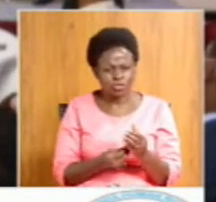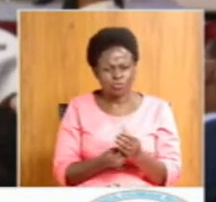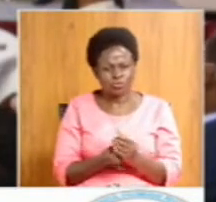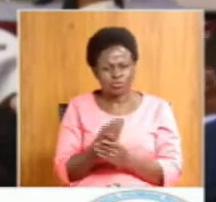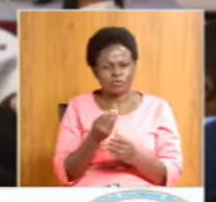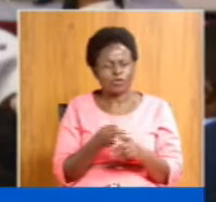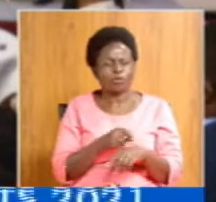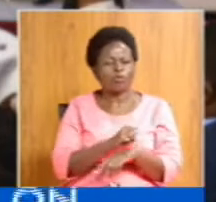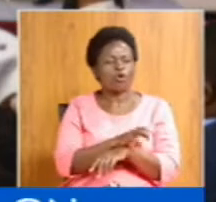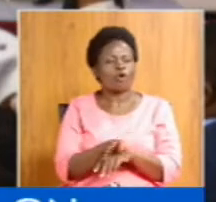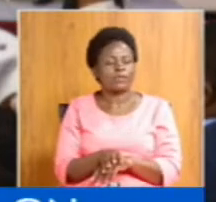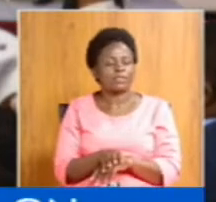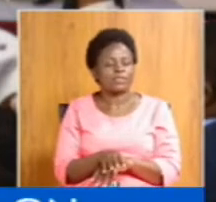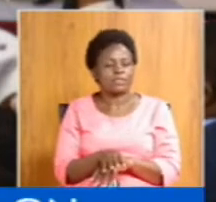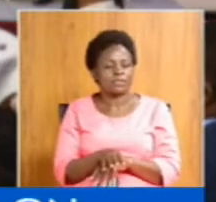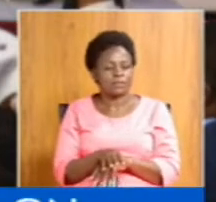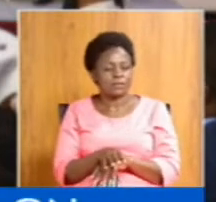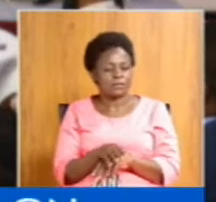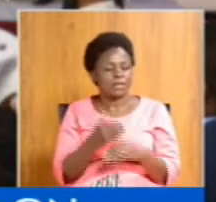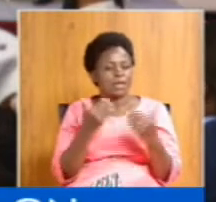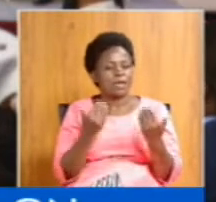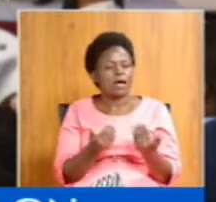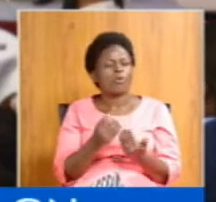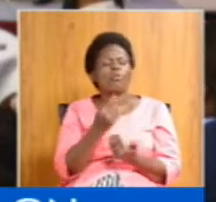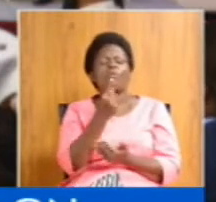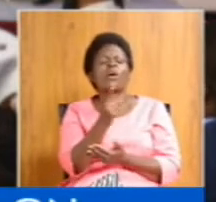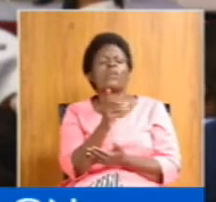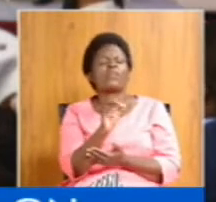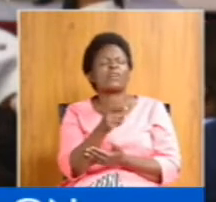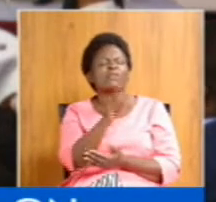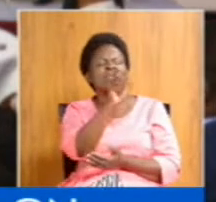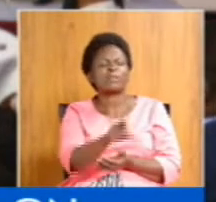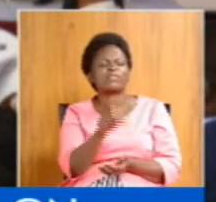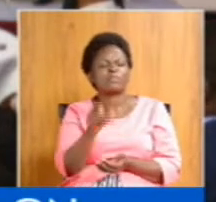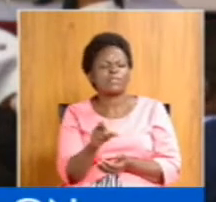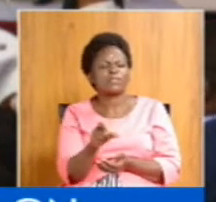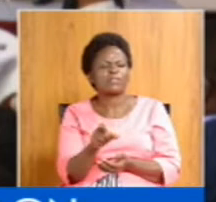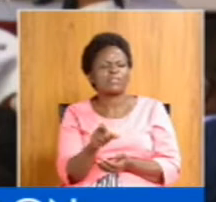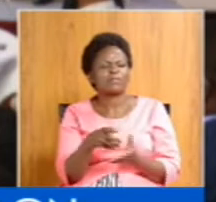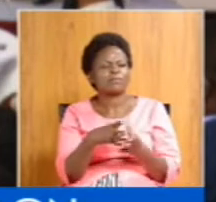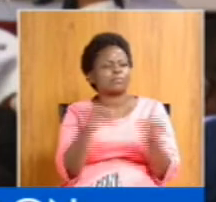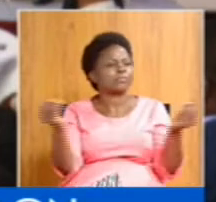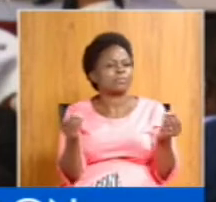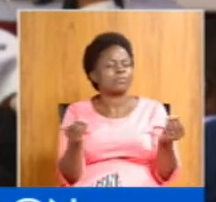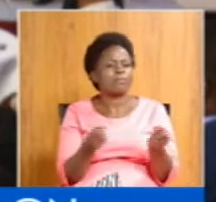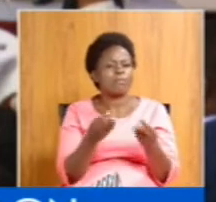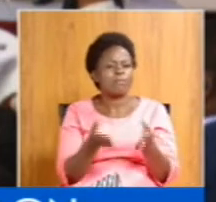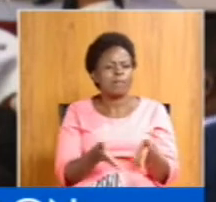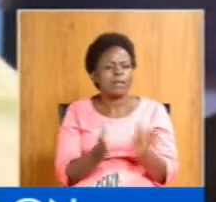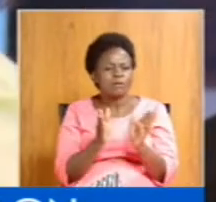of the COVID lockdown. Now, 100,000 per person kind of disappeared in many ways.